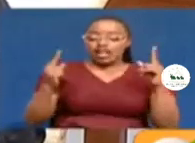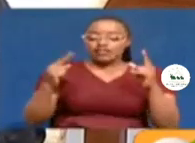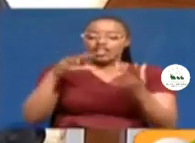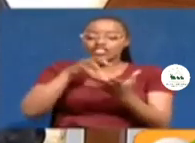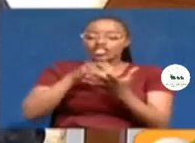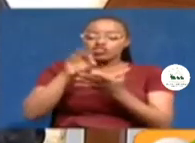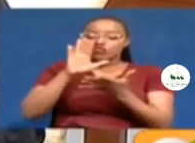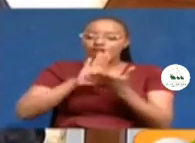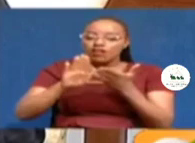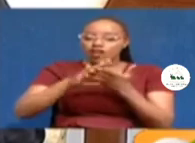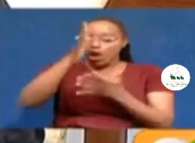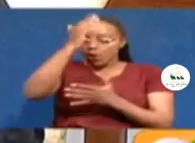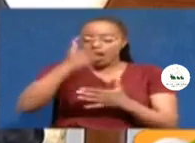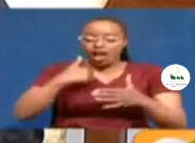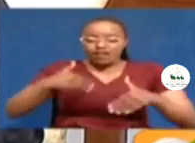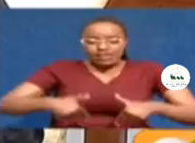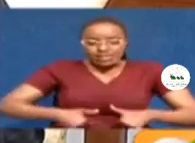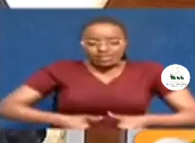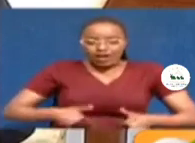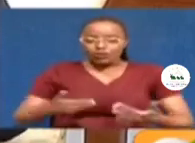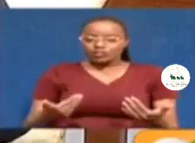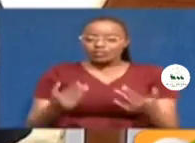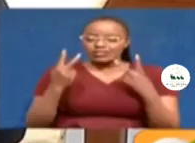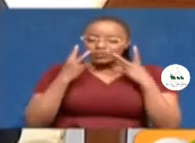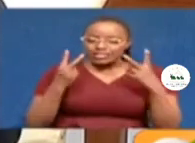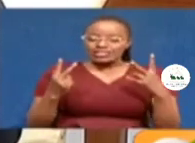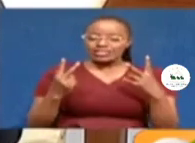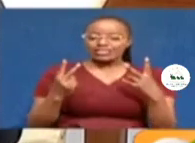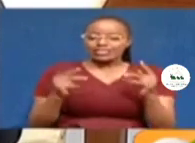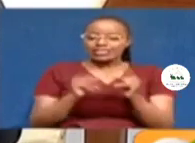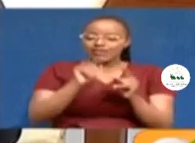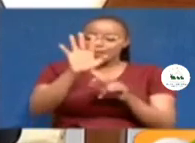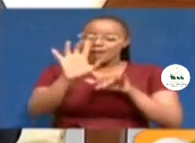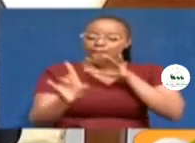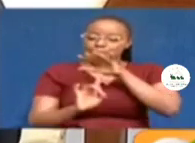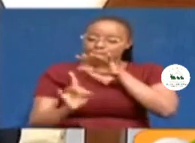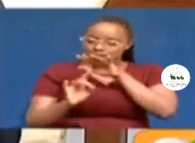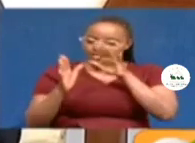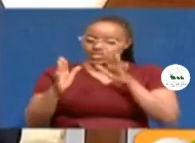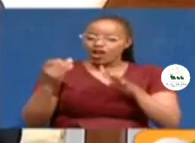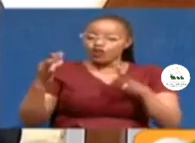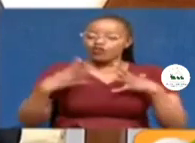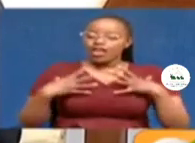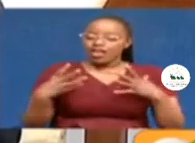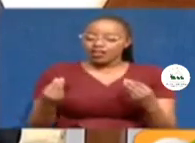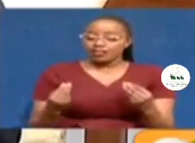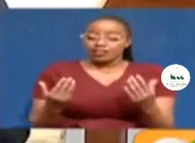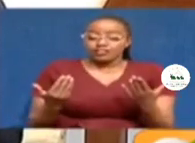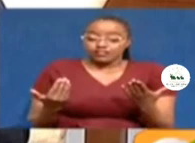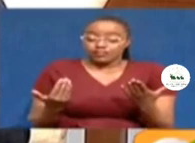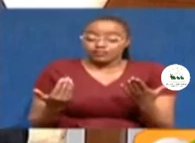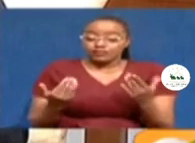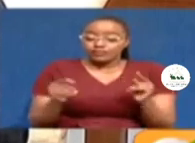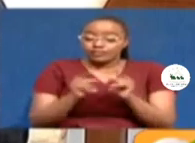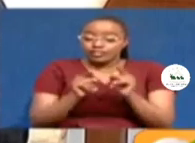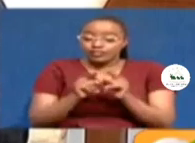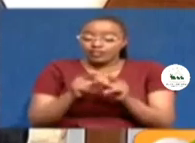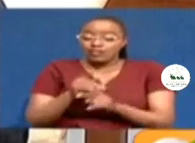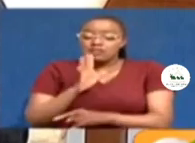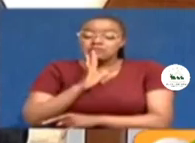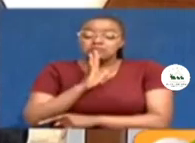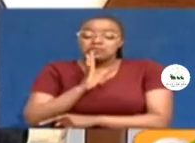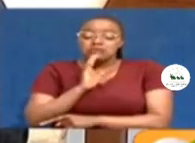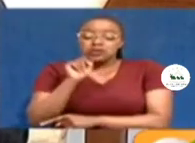state of emergency because there is drought. You see your minister for health waxing eloquent